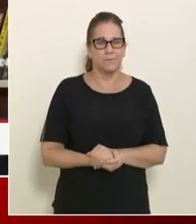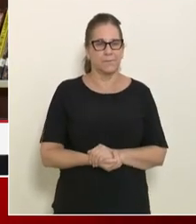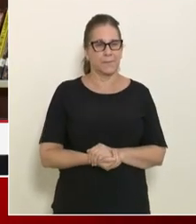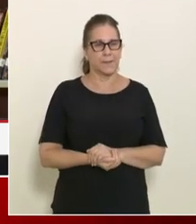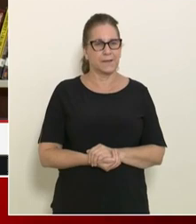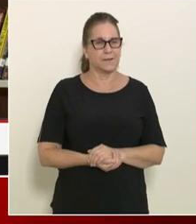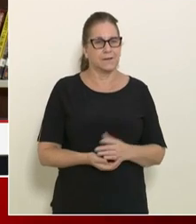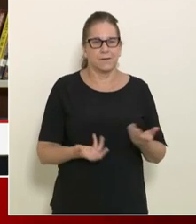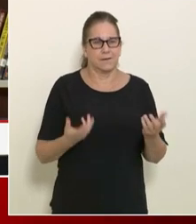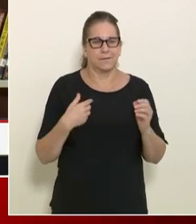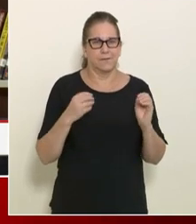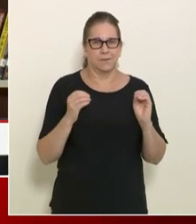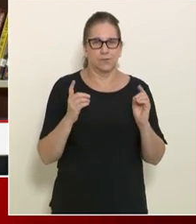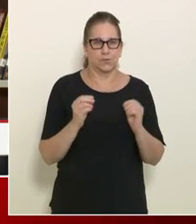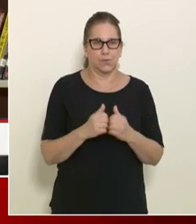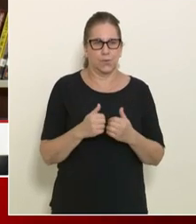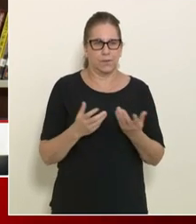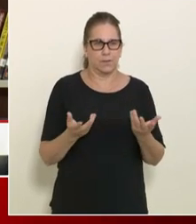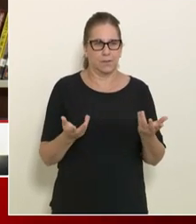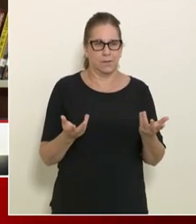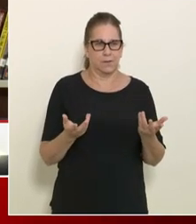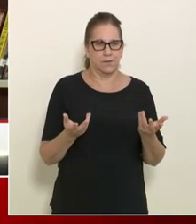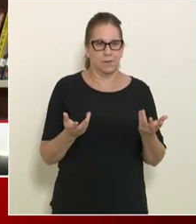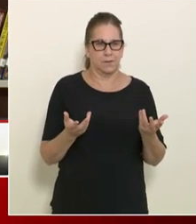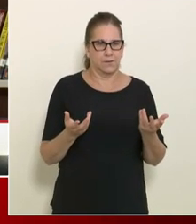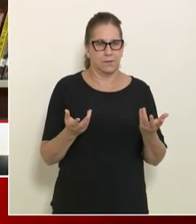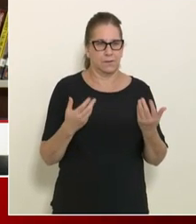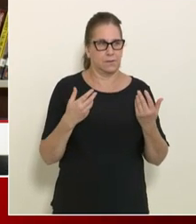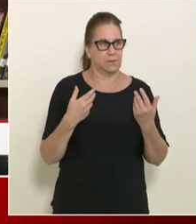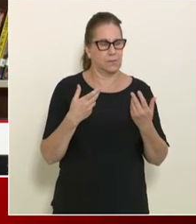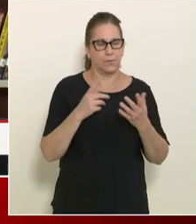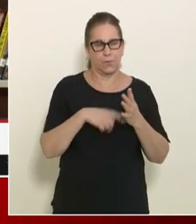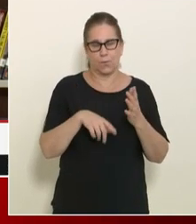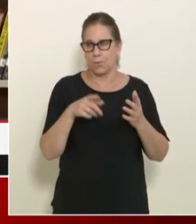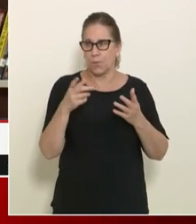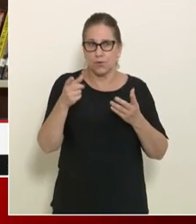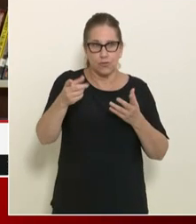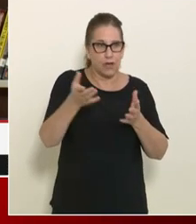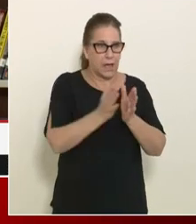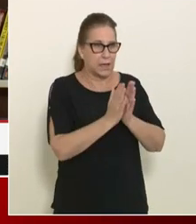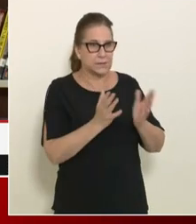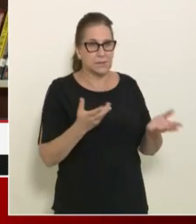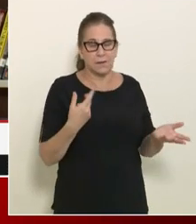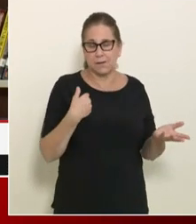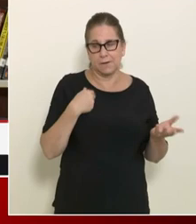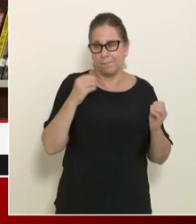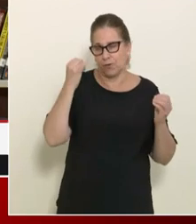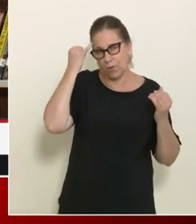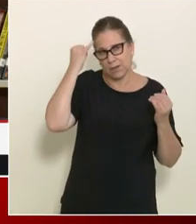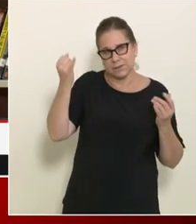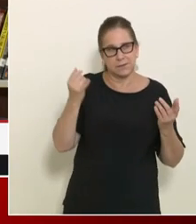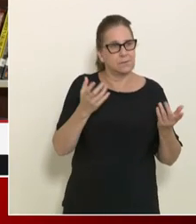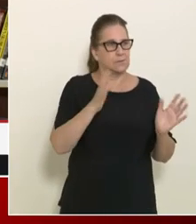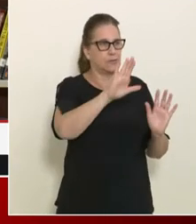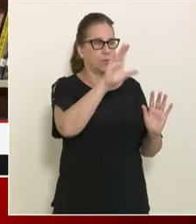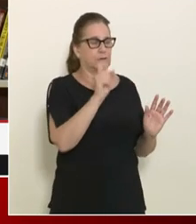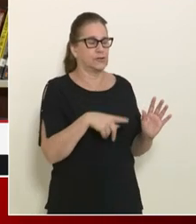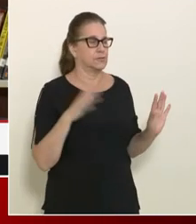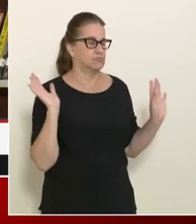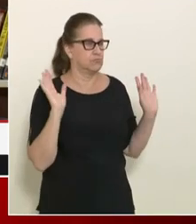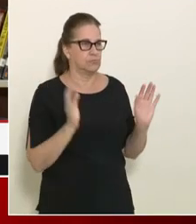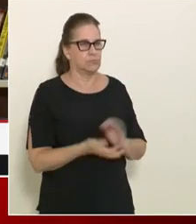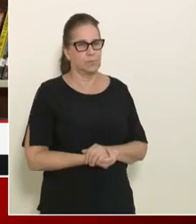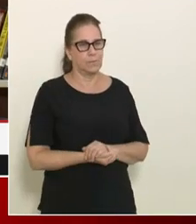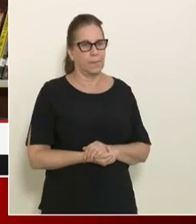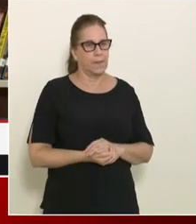with demands for social justice. What do you think it had to do with? I have no idea. Will there be any enforcement if